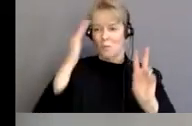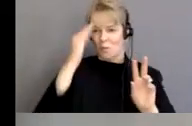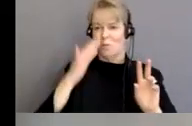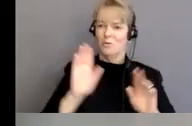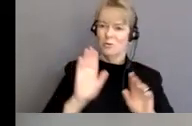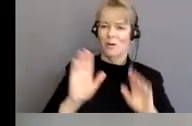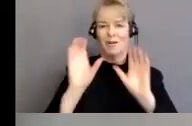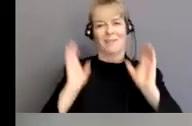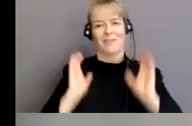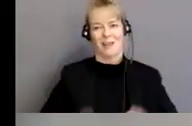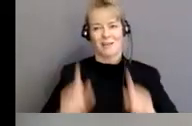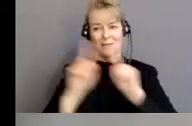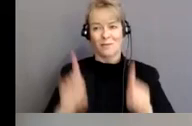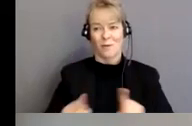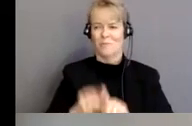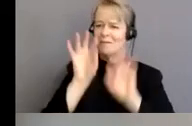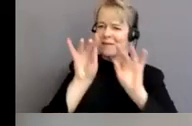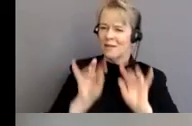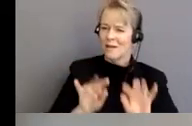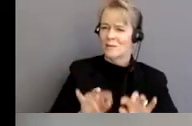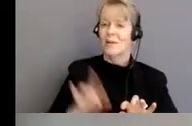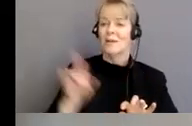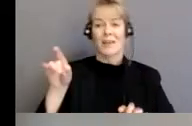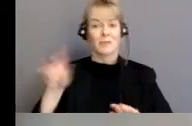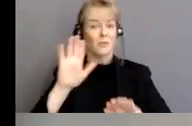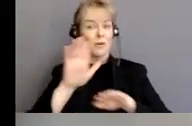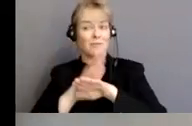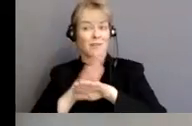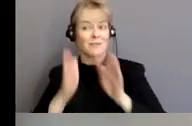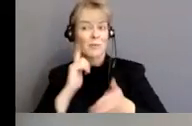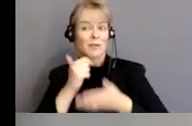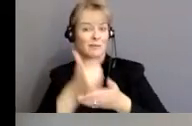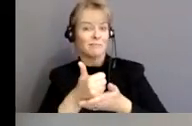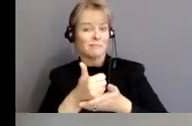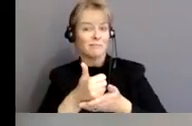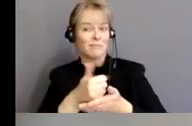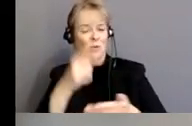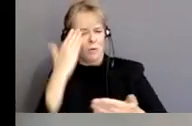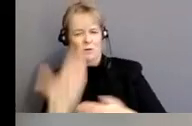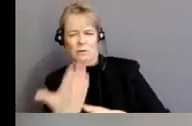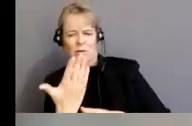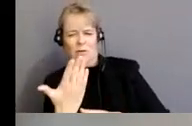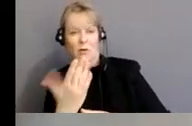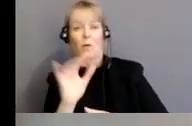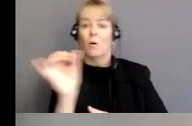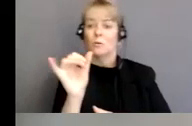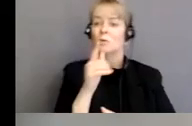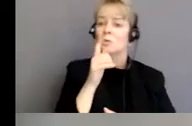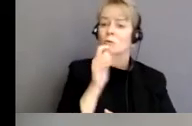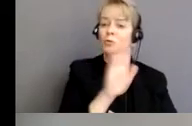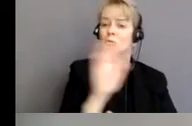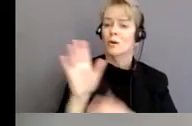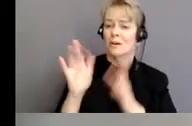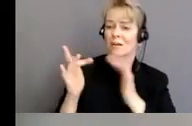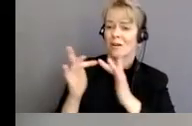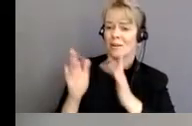your advisor would be following to put your plan in place. The other thing is, make sure you have a trusted contact person on